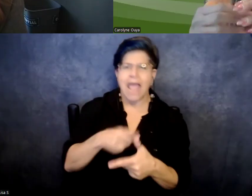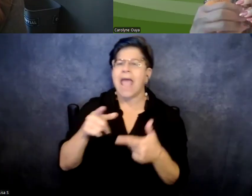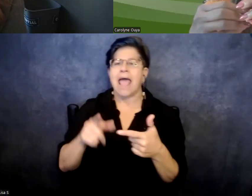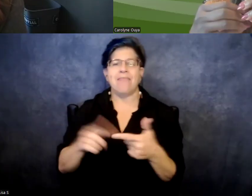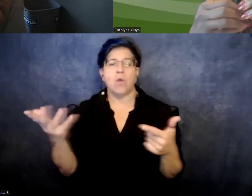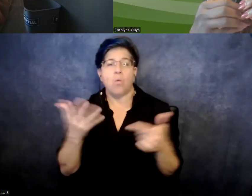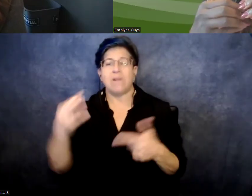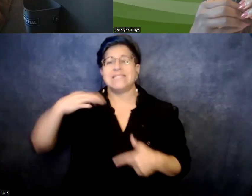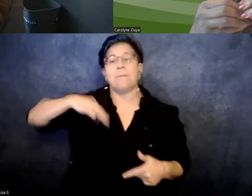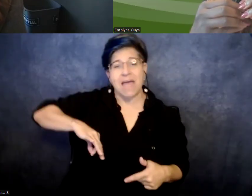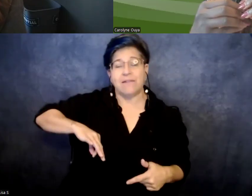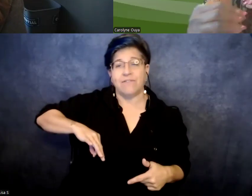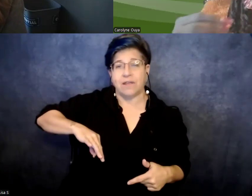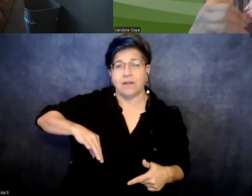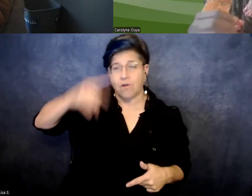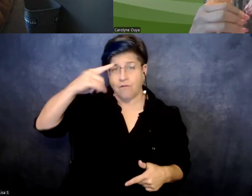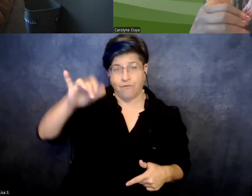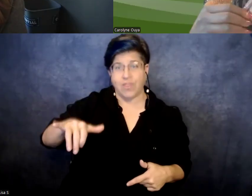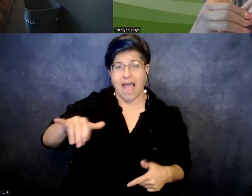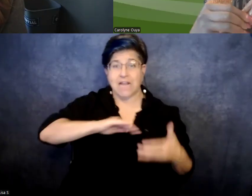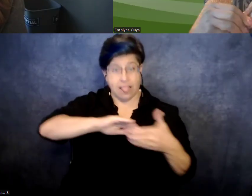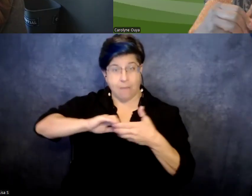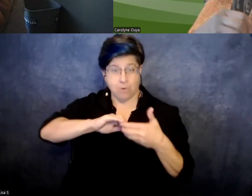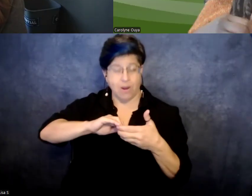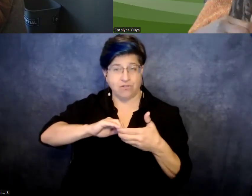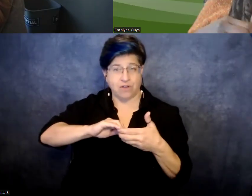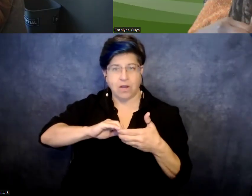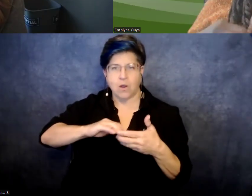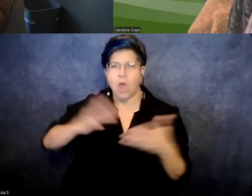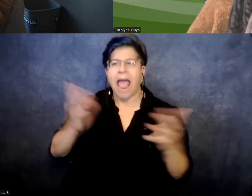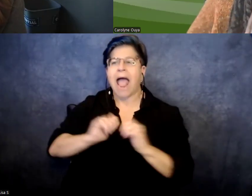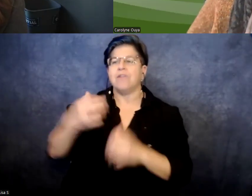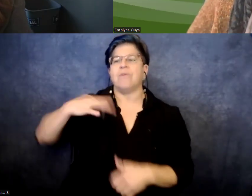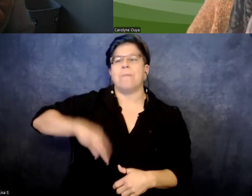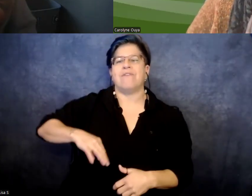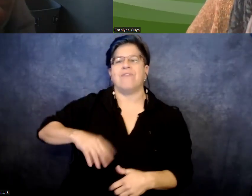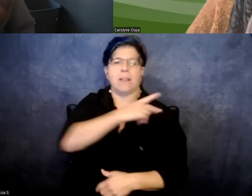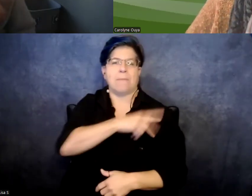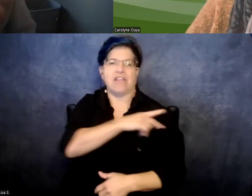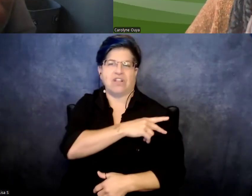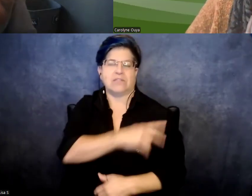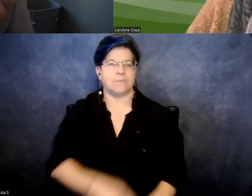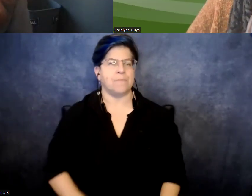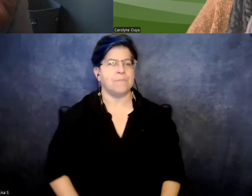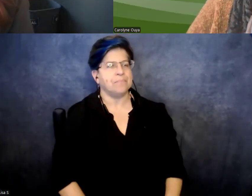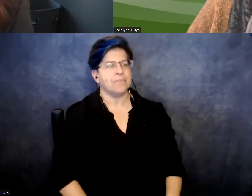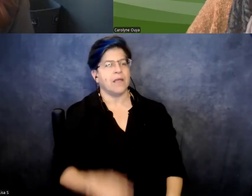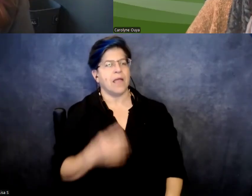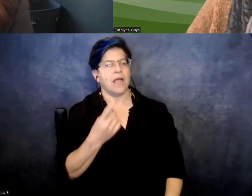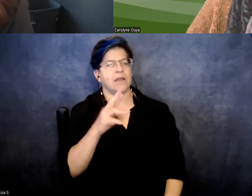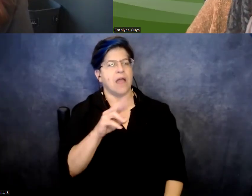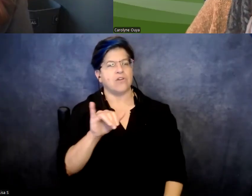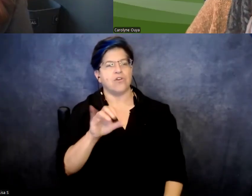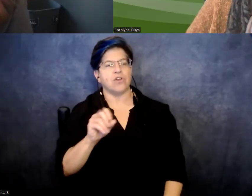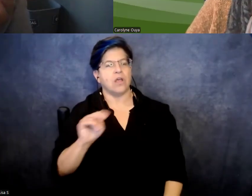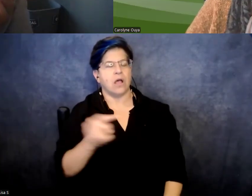is the benefit of that collaboration to the patients that you're serving? Yeah, I think what I've learned over